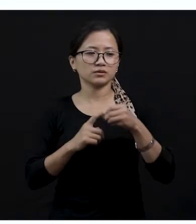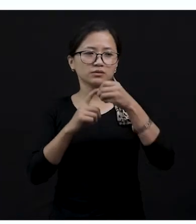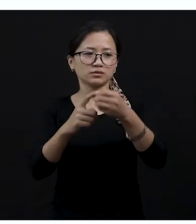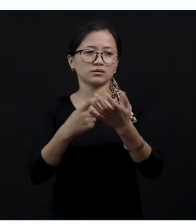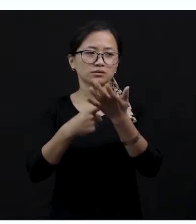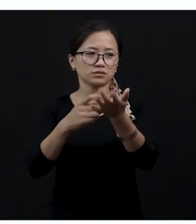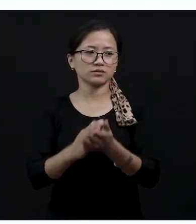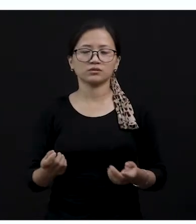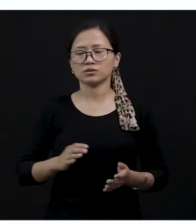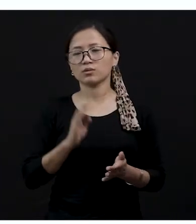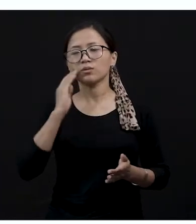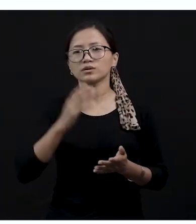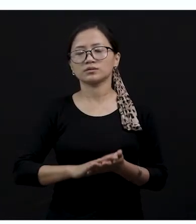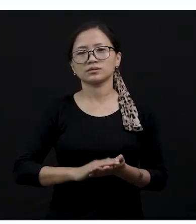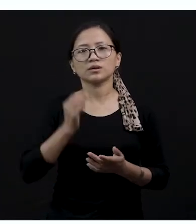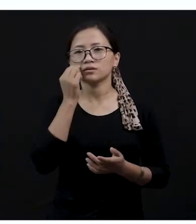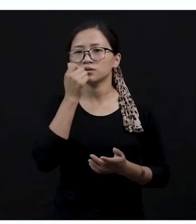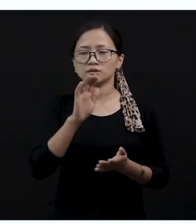Daddy fell into the pond.